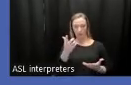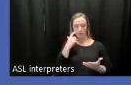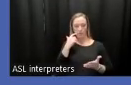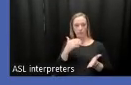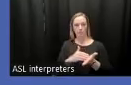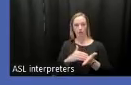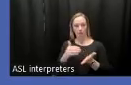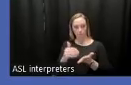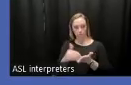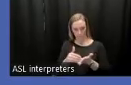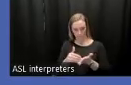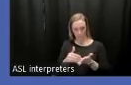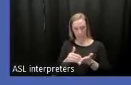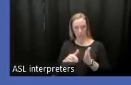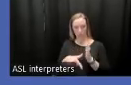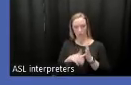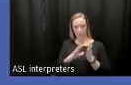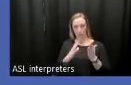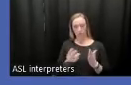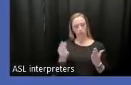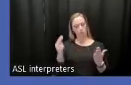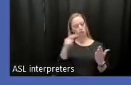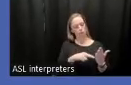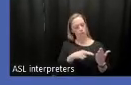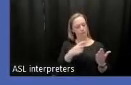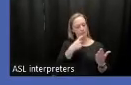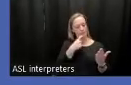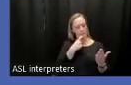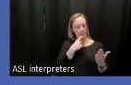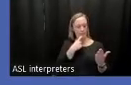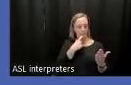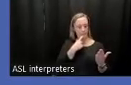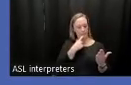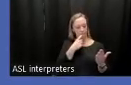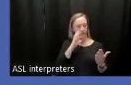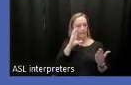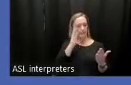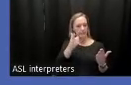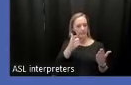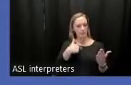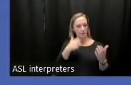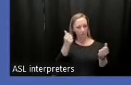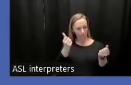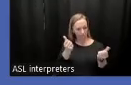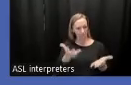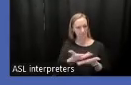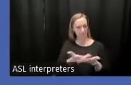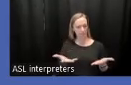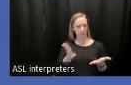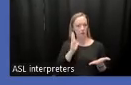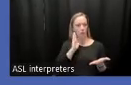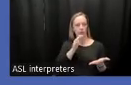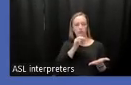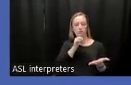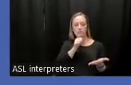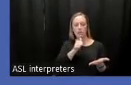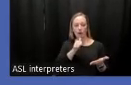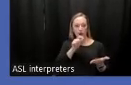lot of things, and they're not going to pay an awful lot of attention to a lot of the smaller details unless it's something they're